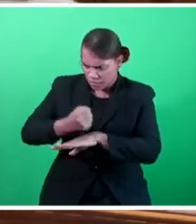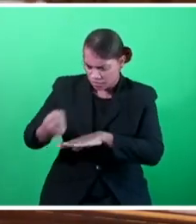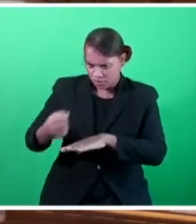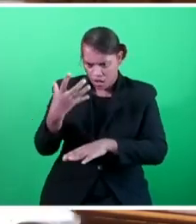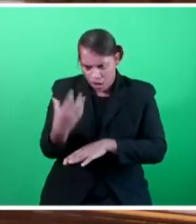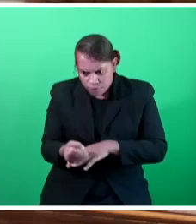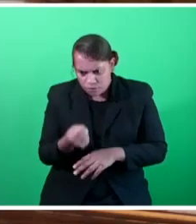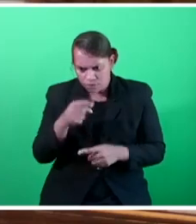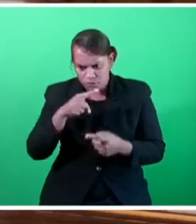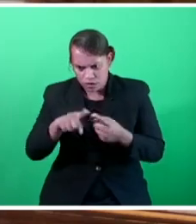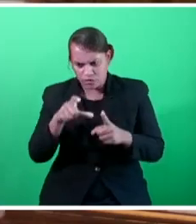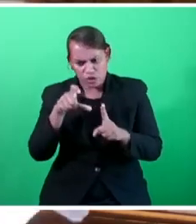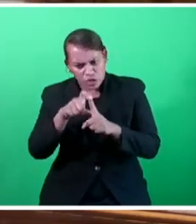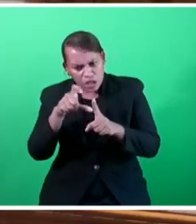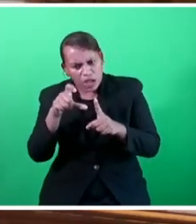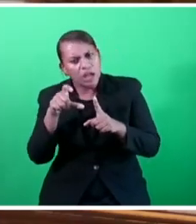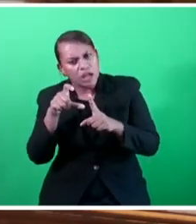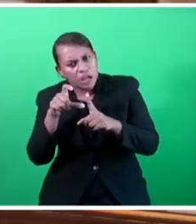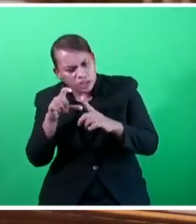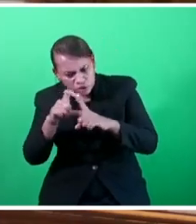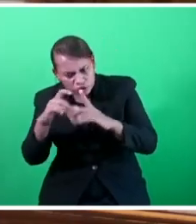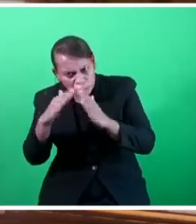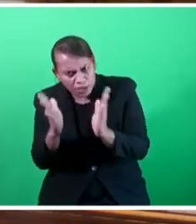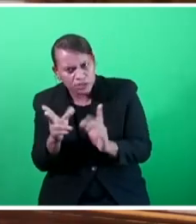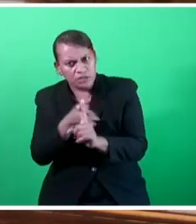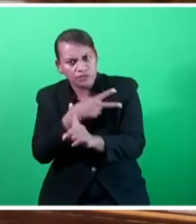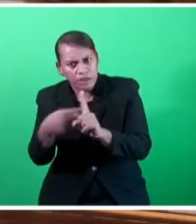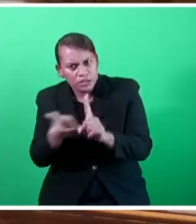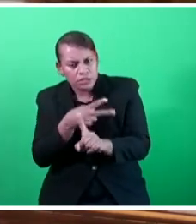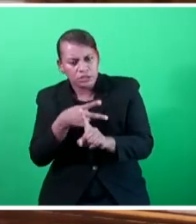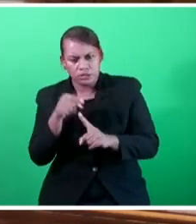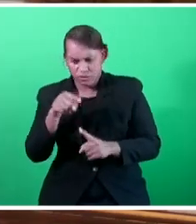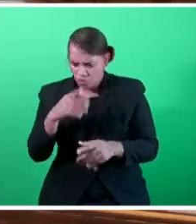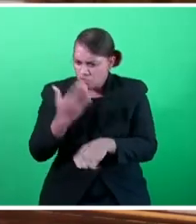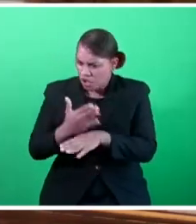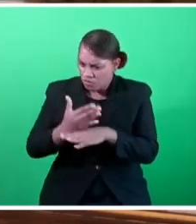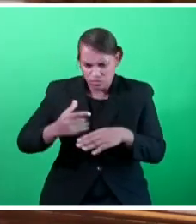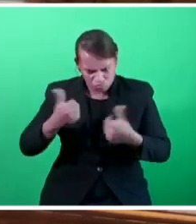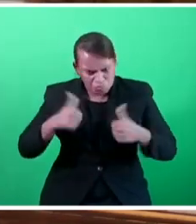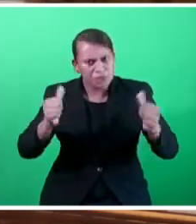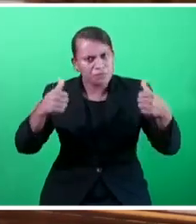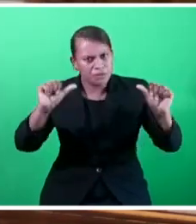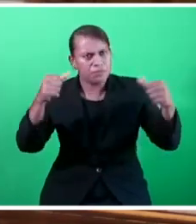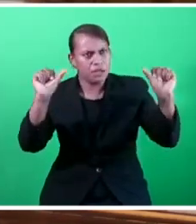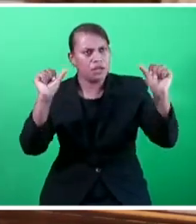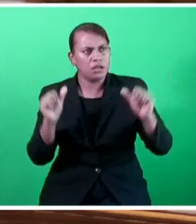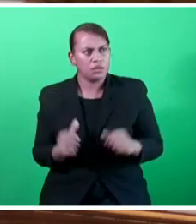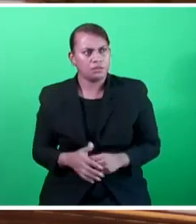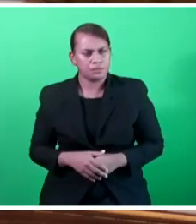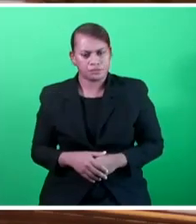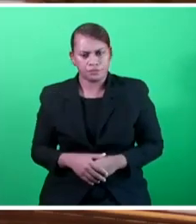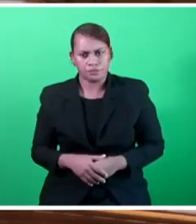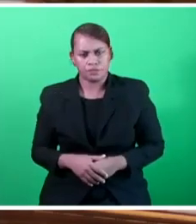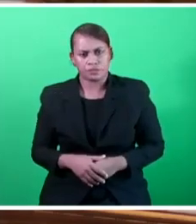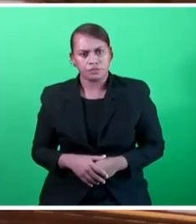violence, the strong laws, is truly working. People are reporting and the successful prosecutions in